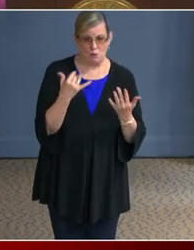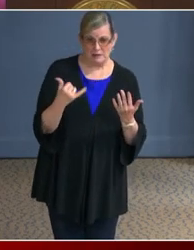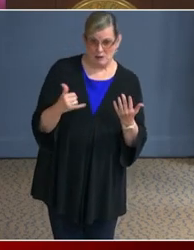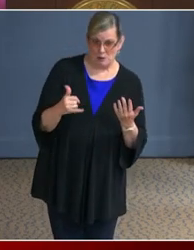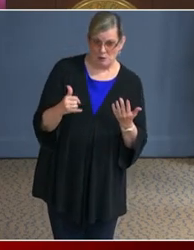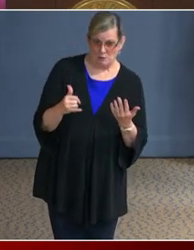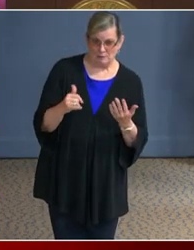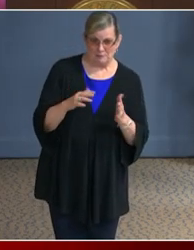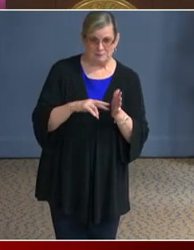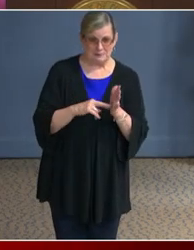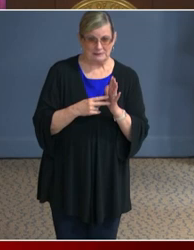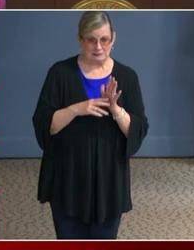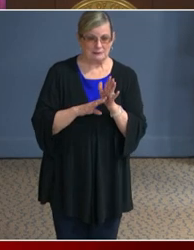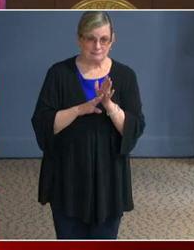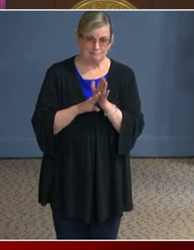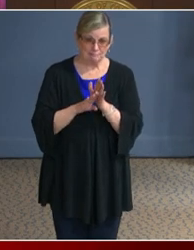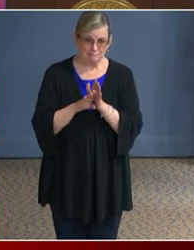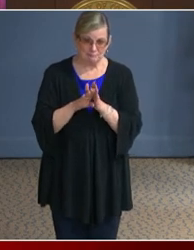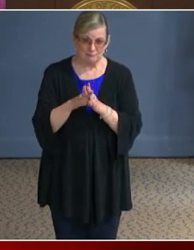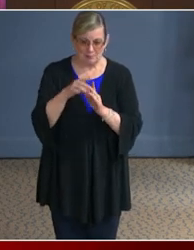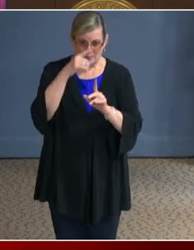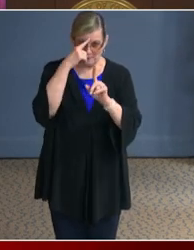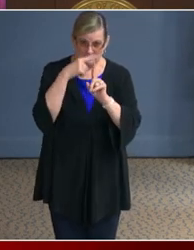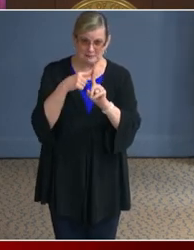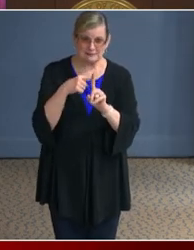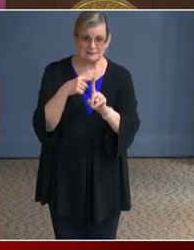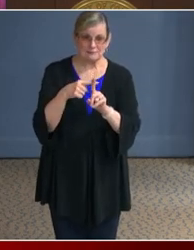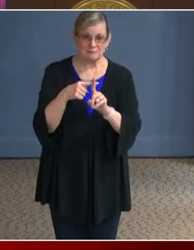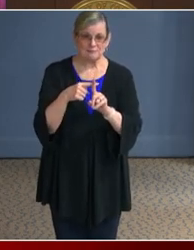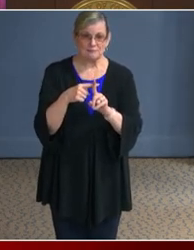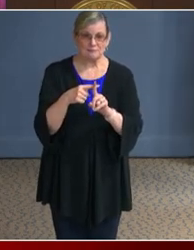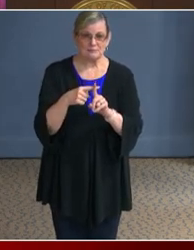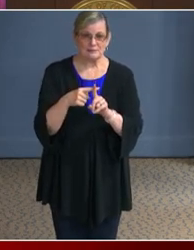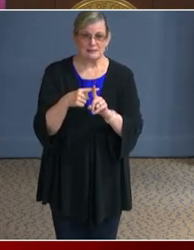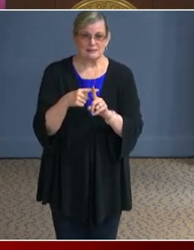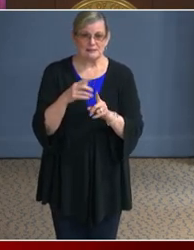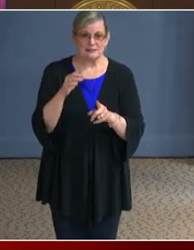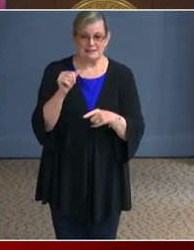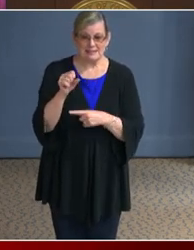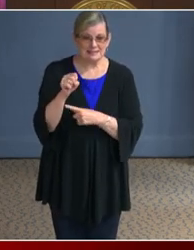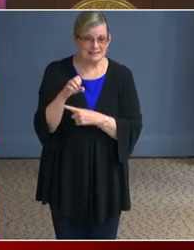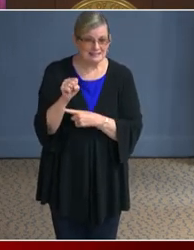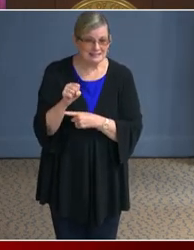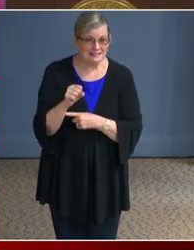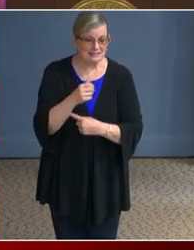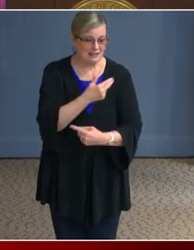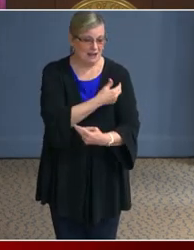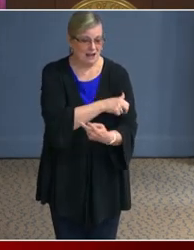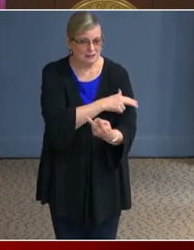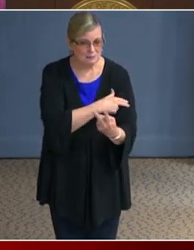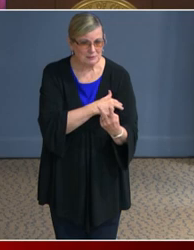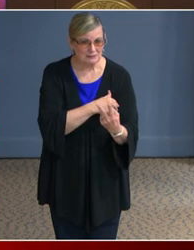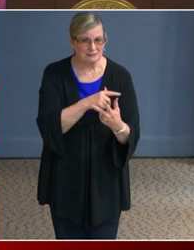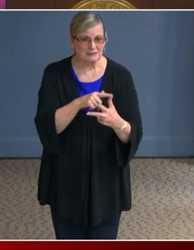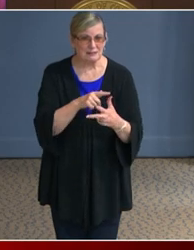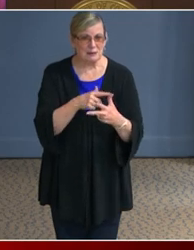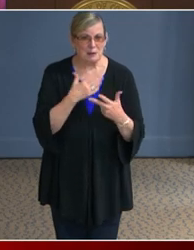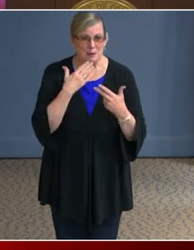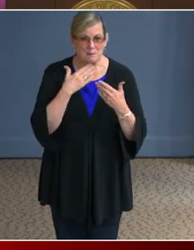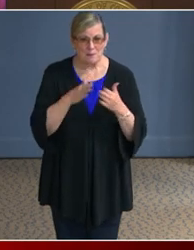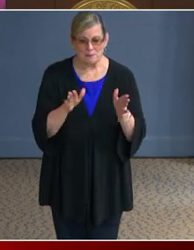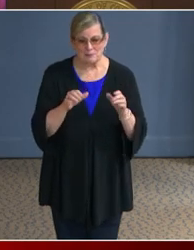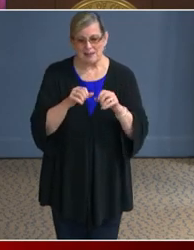means our cases, hospital capacity, the public health system capacity, and